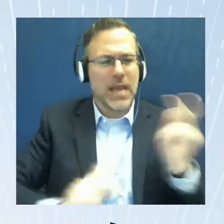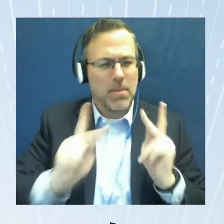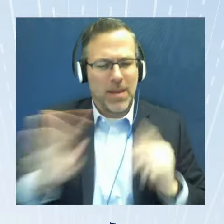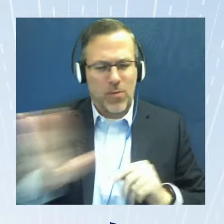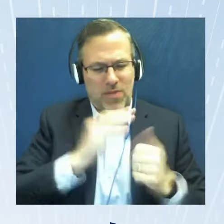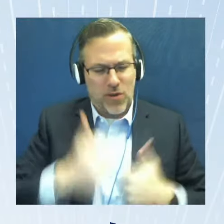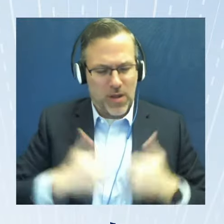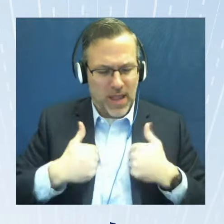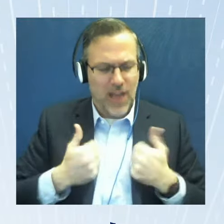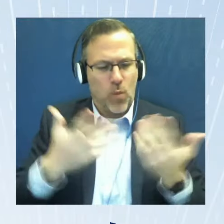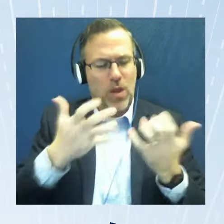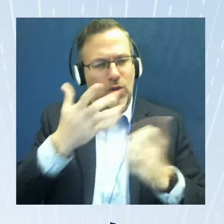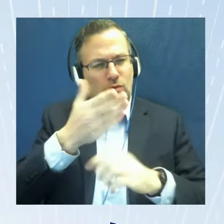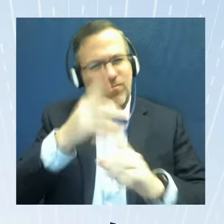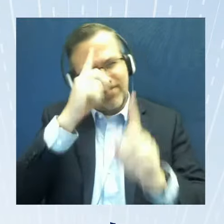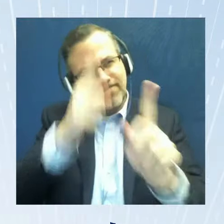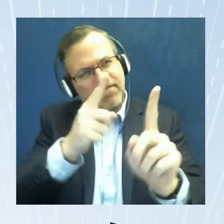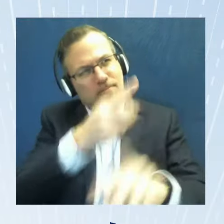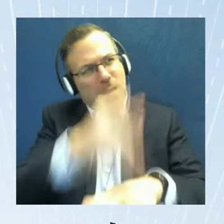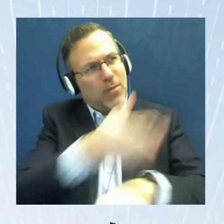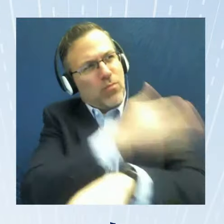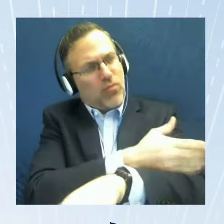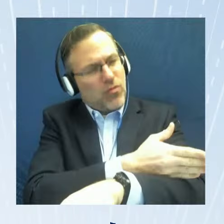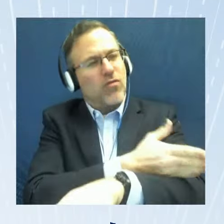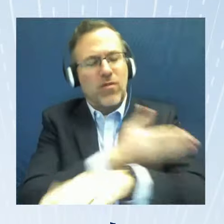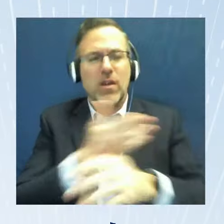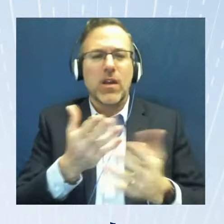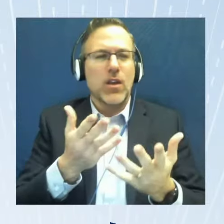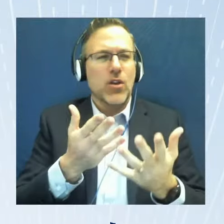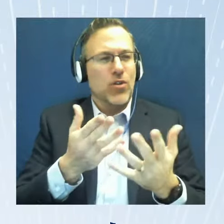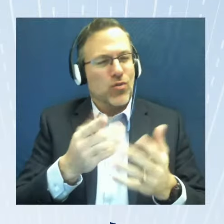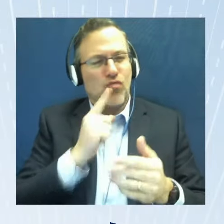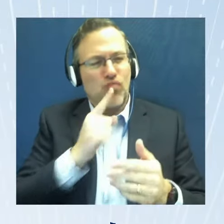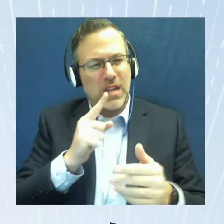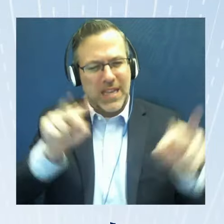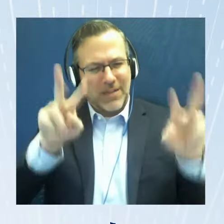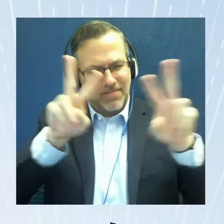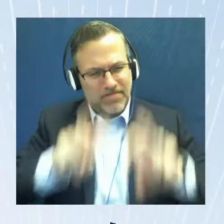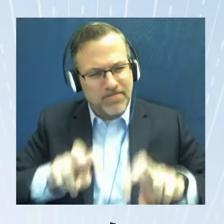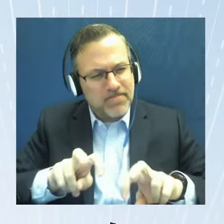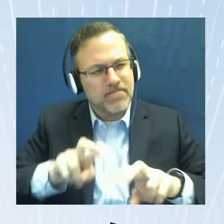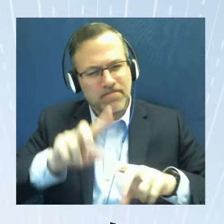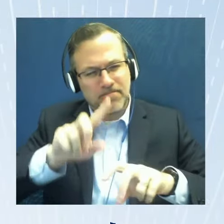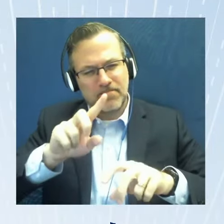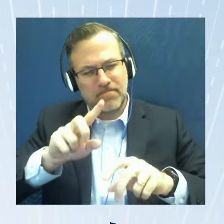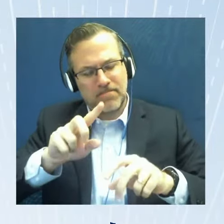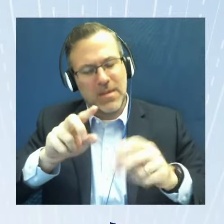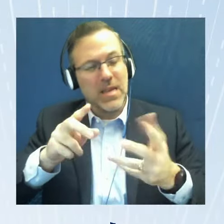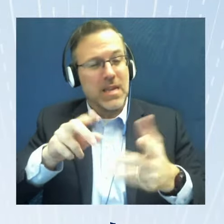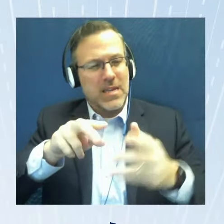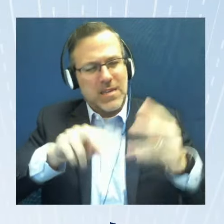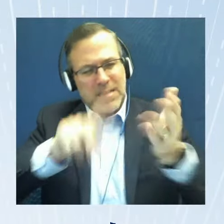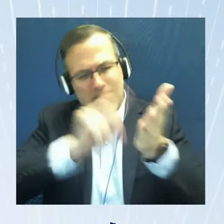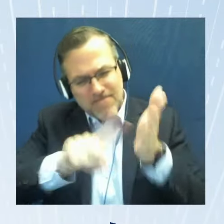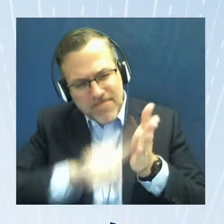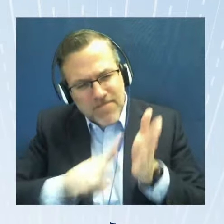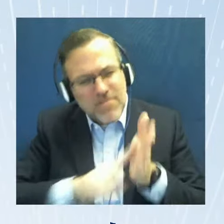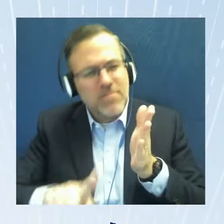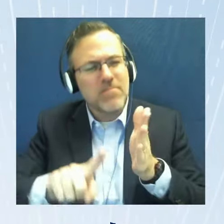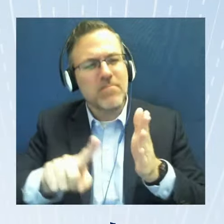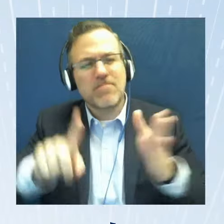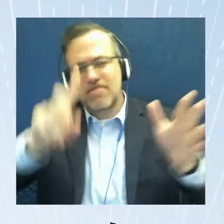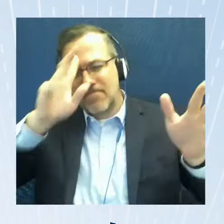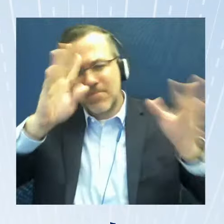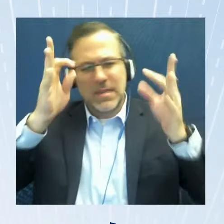to all live up to our full potential by making thoughtful policy, data influence, human influence decisions as to how